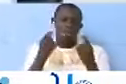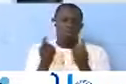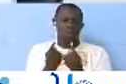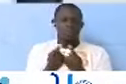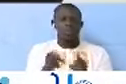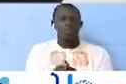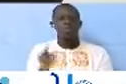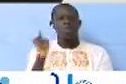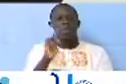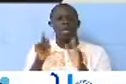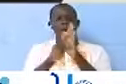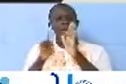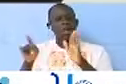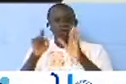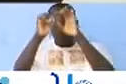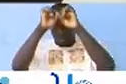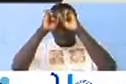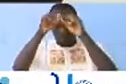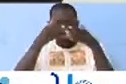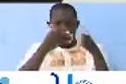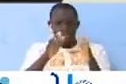are you referring to? The system,